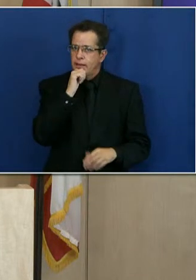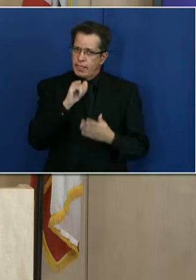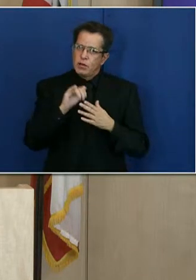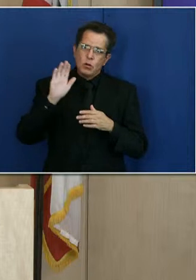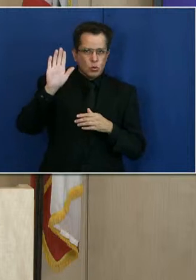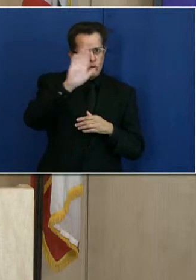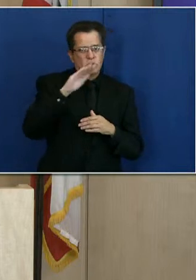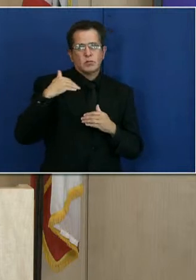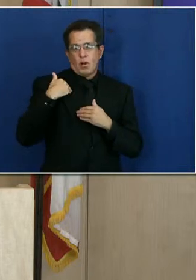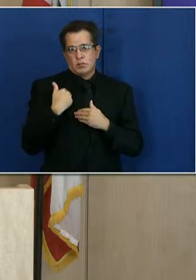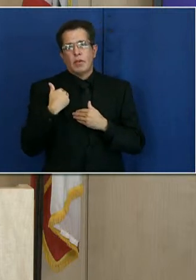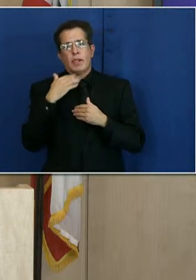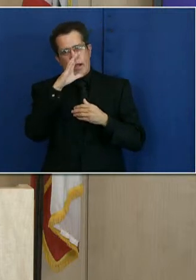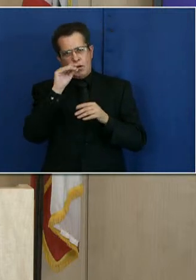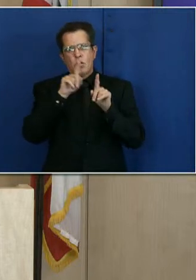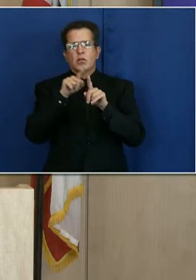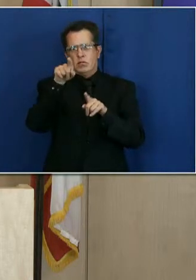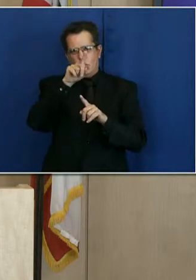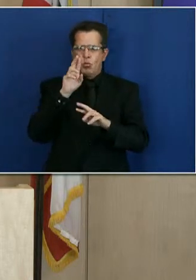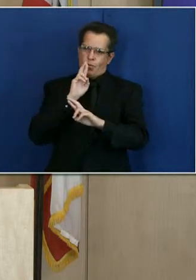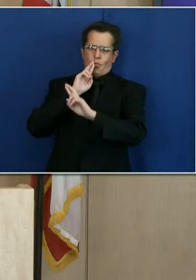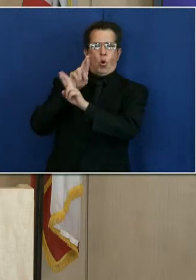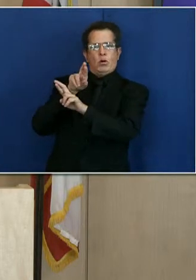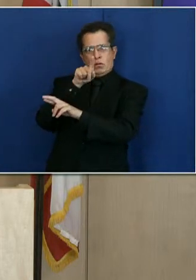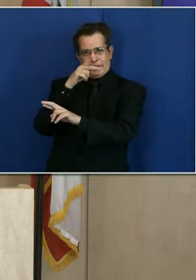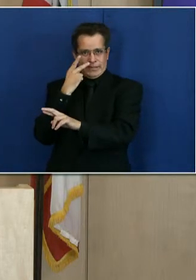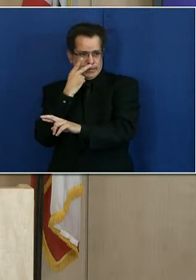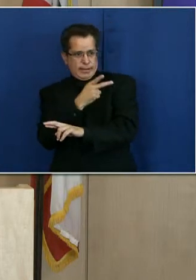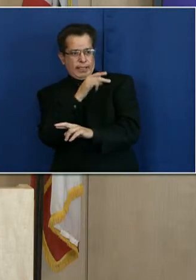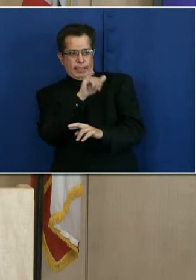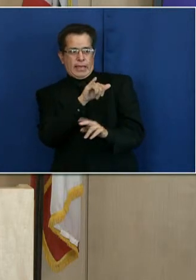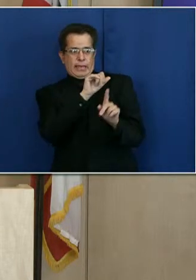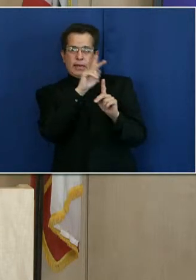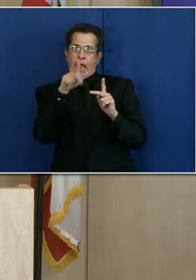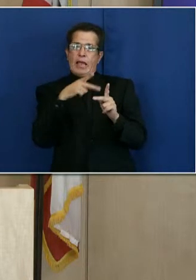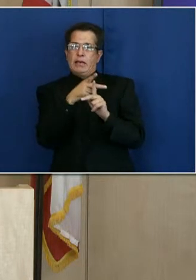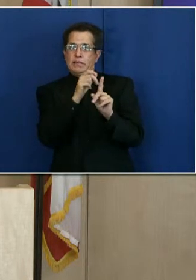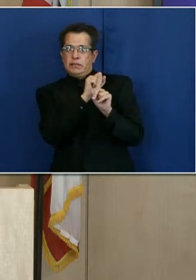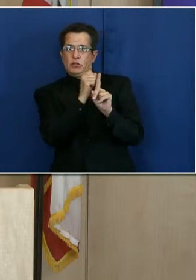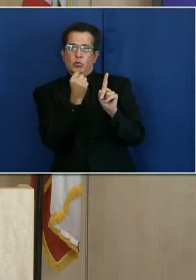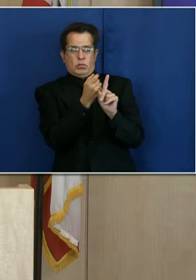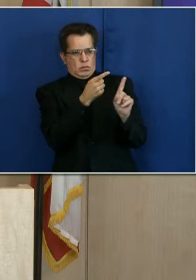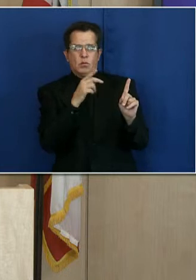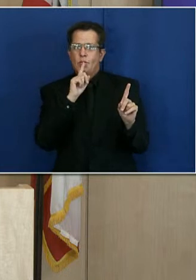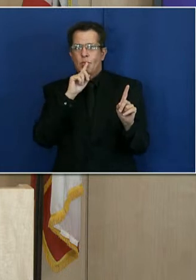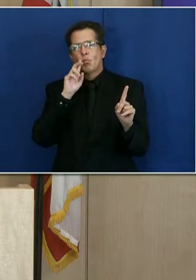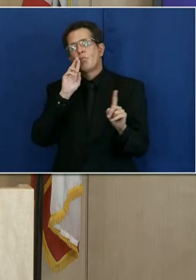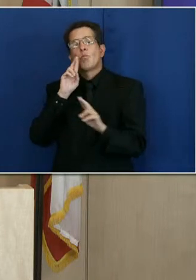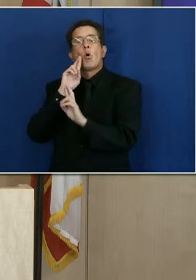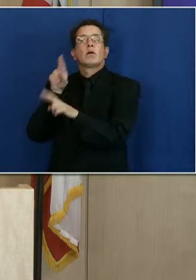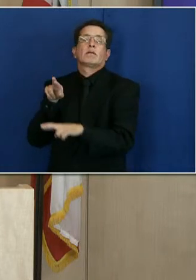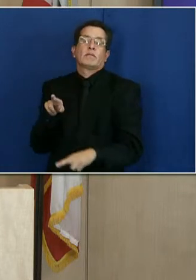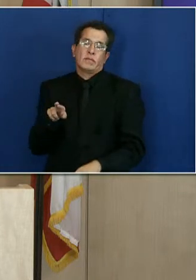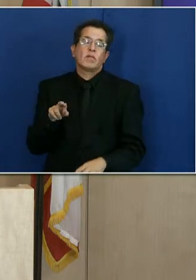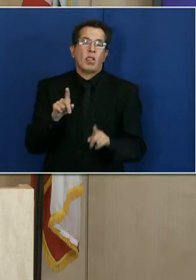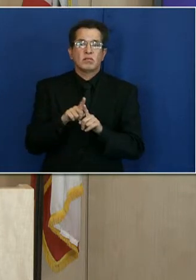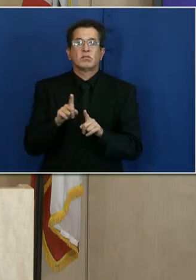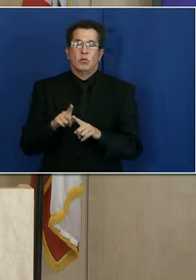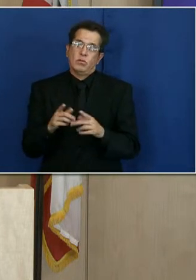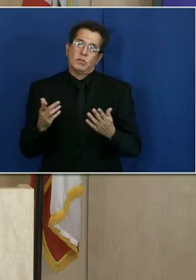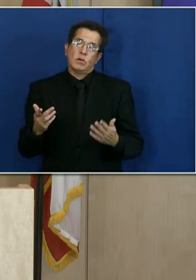role to play in helping to report situations that we know shouldn't be occurring.